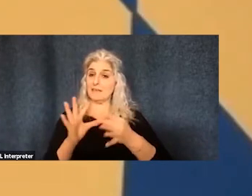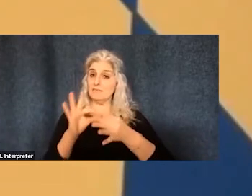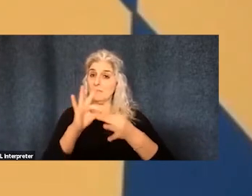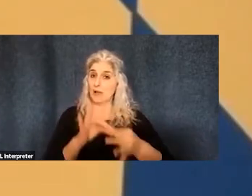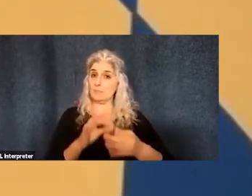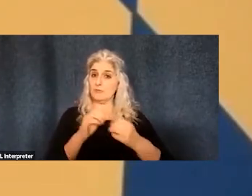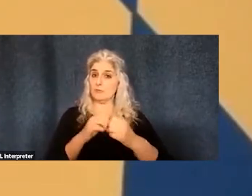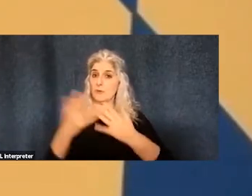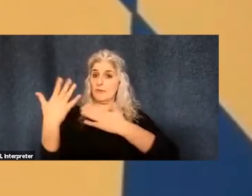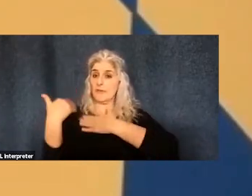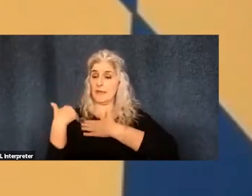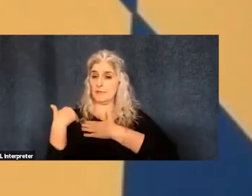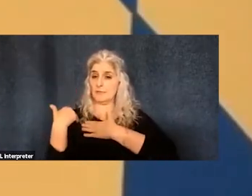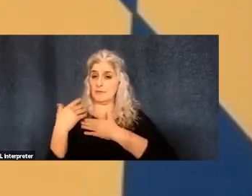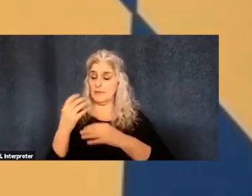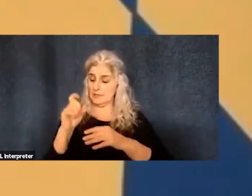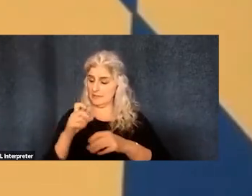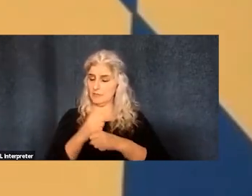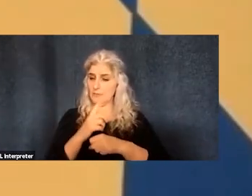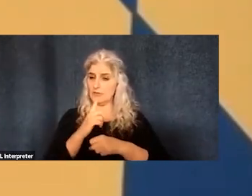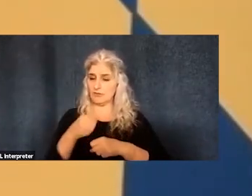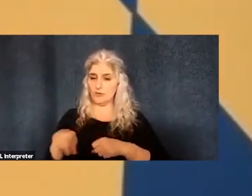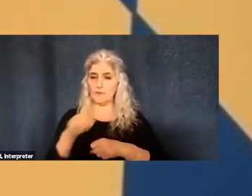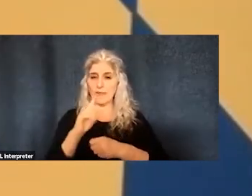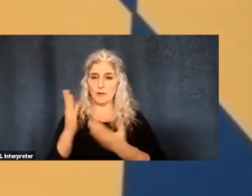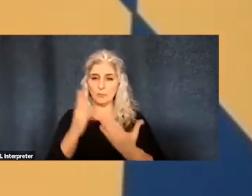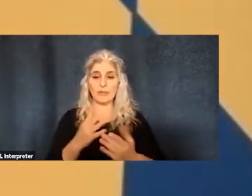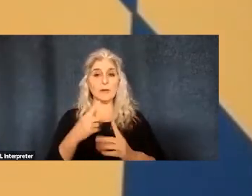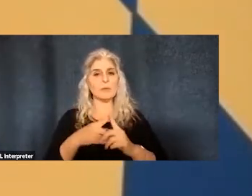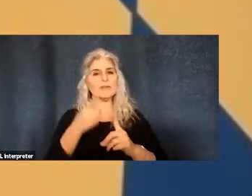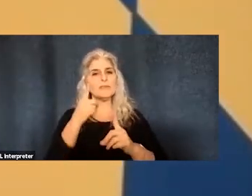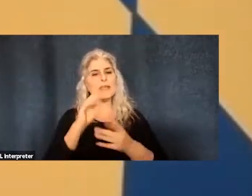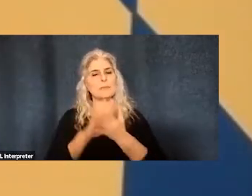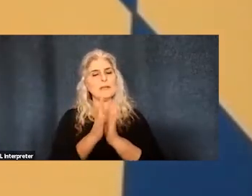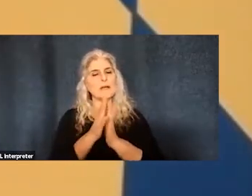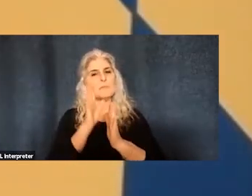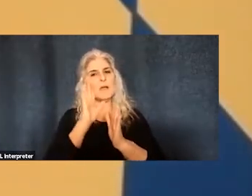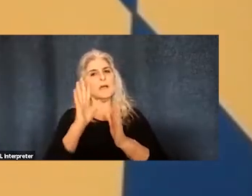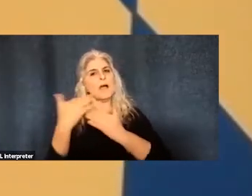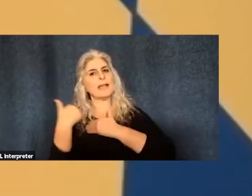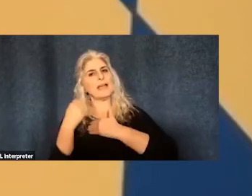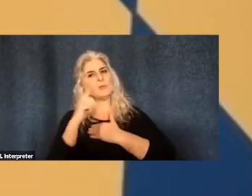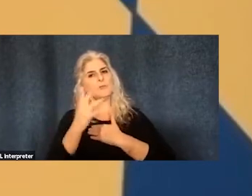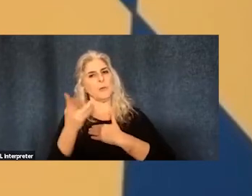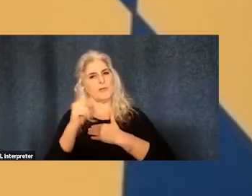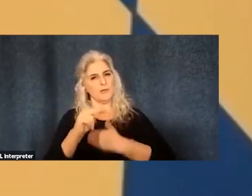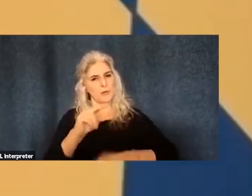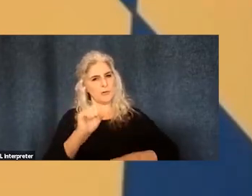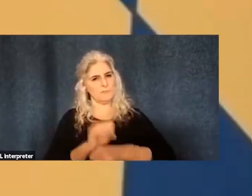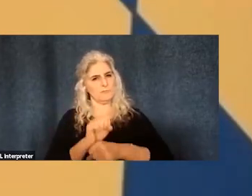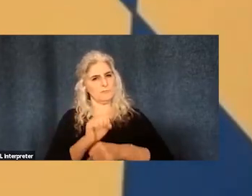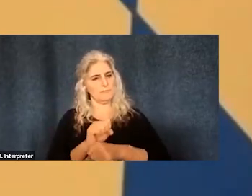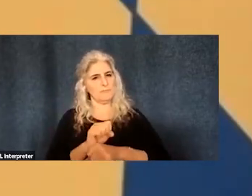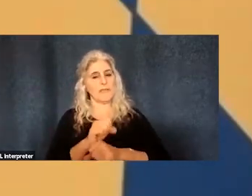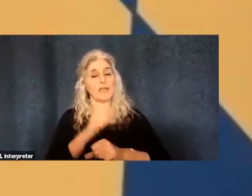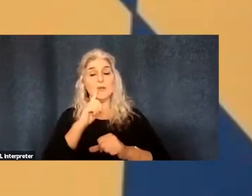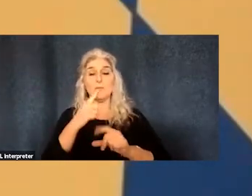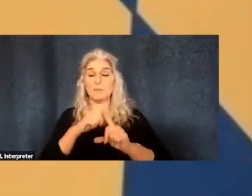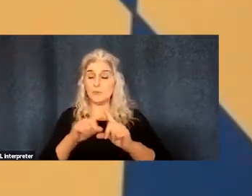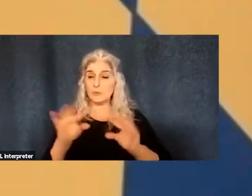and that they are, you know, they're accountable for their productivity as well. But I think you need the leaders as well as the employees to